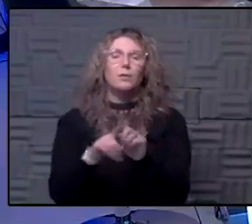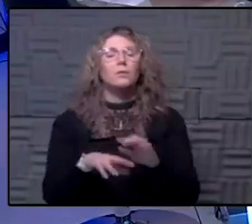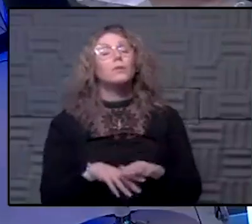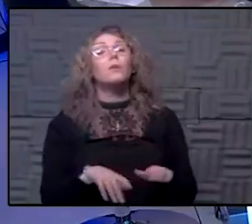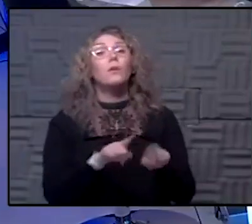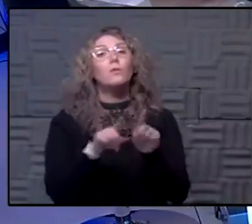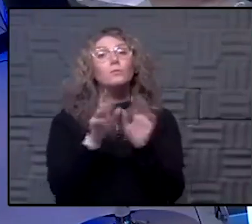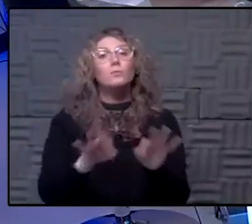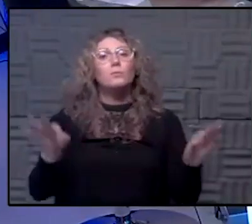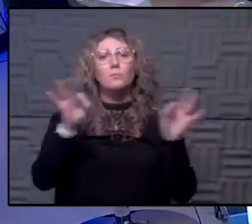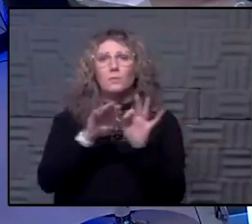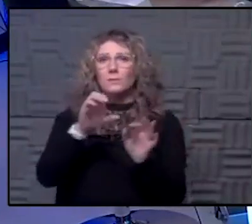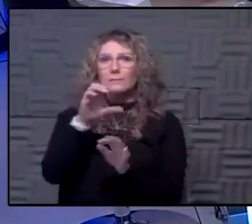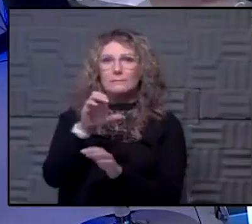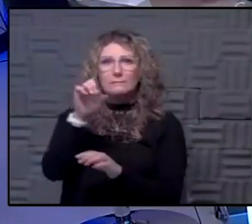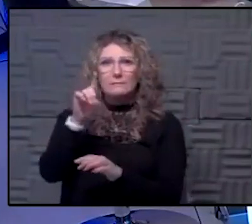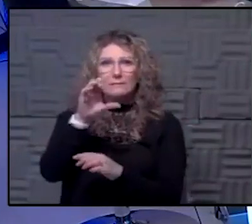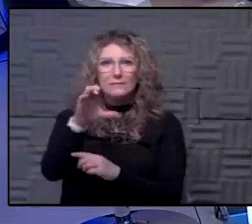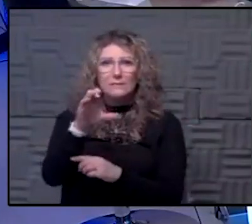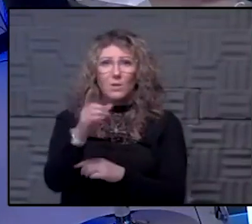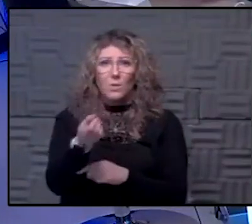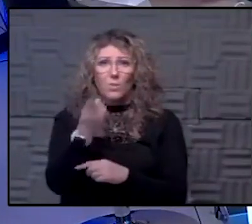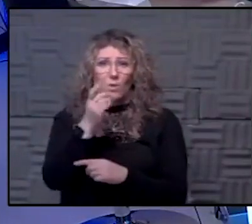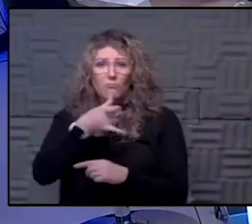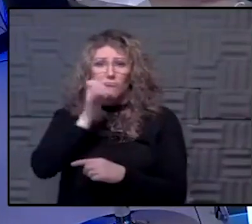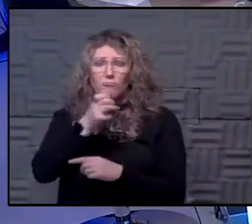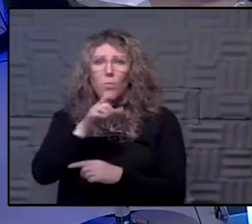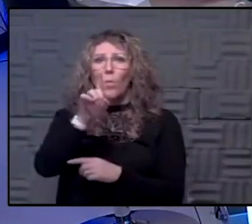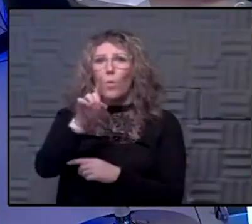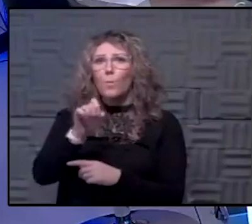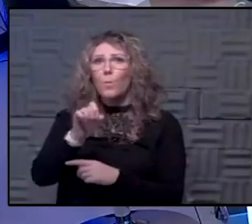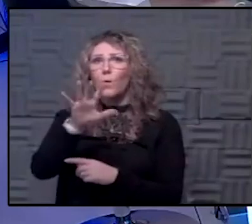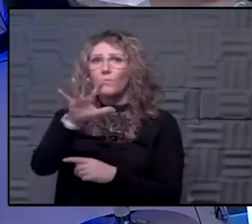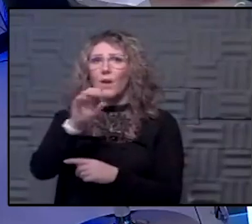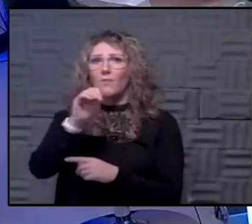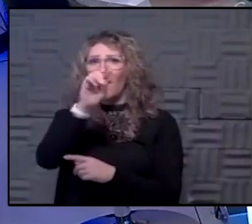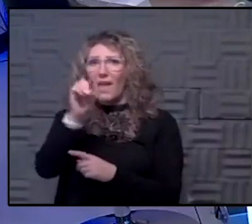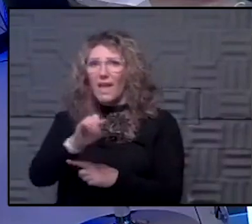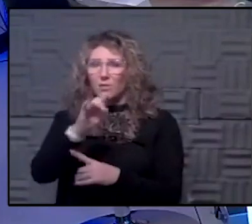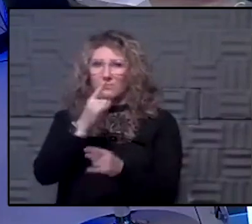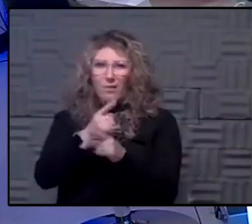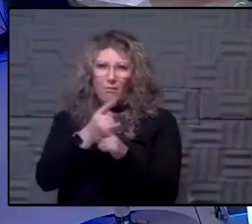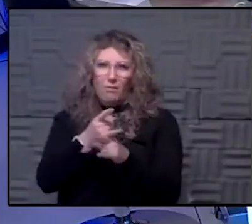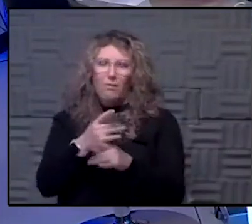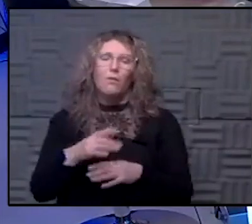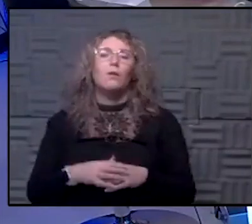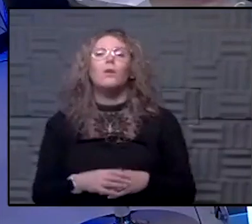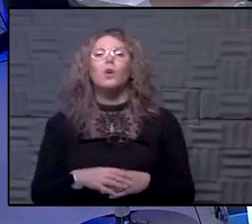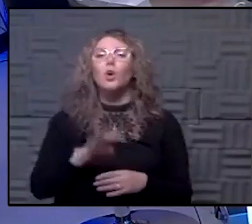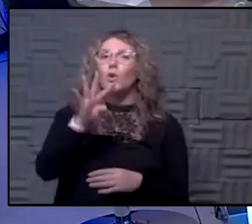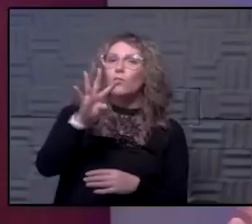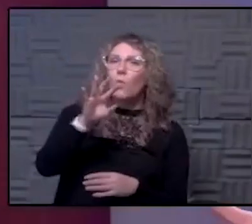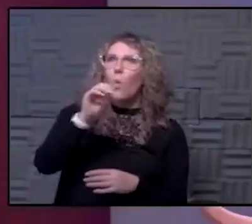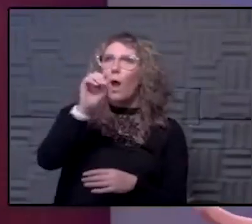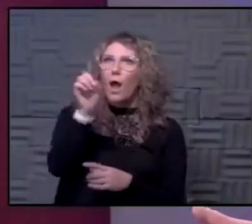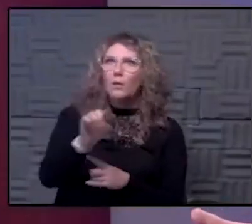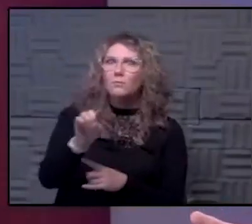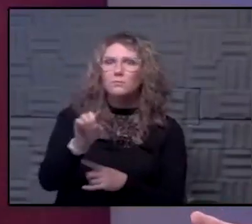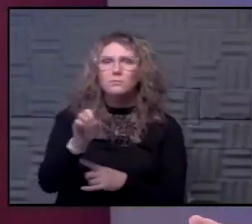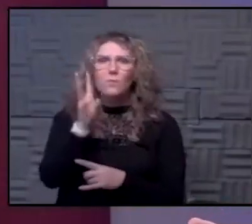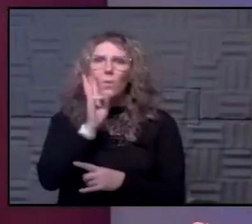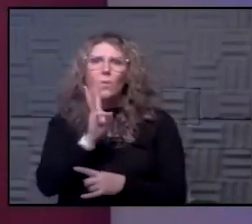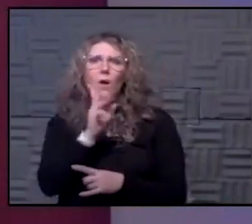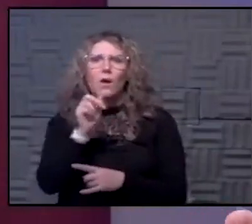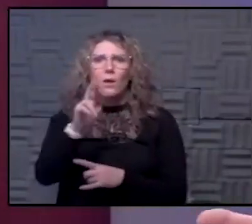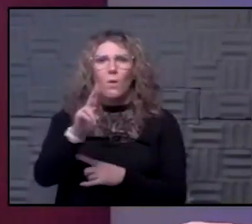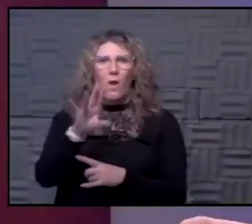understand that the CDC, 1 drink is 1.5 ounces of alcohol or hard liquor, 4 ounces of wine, I think, or 8 ounces